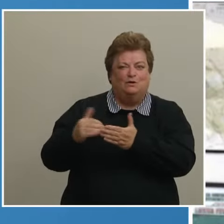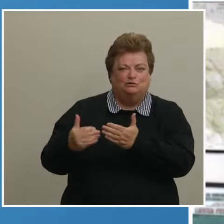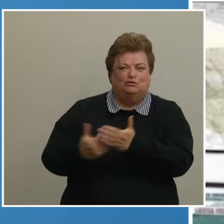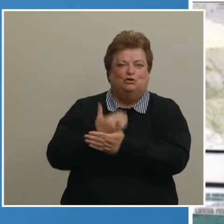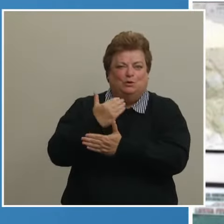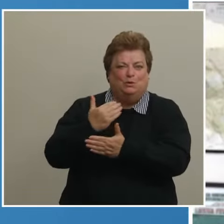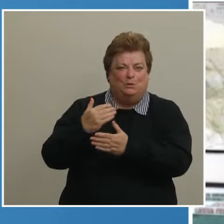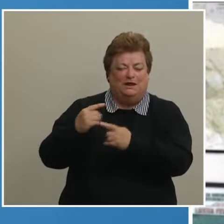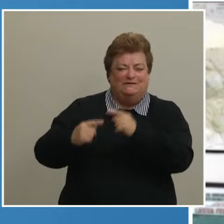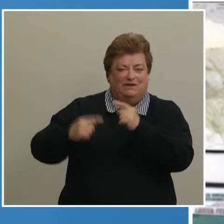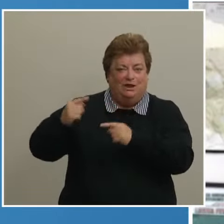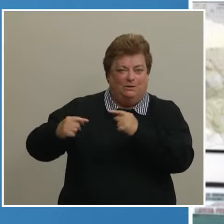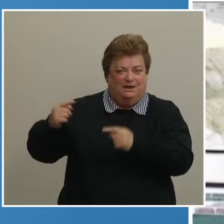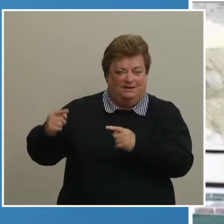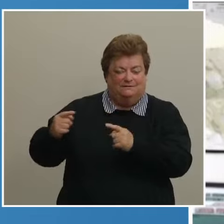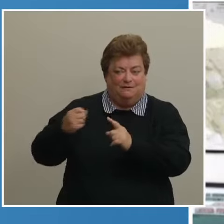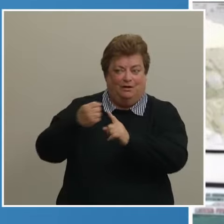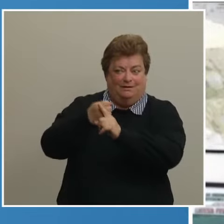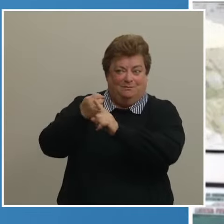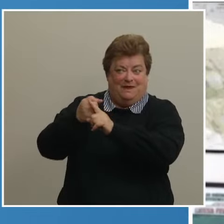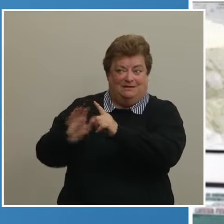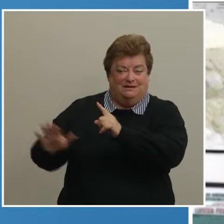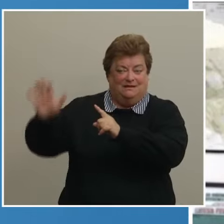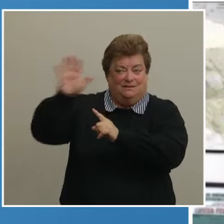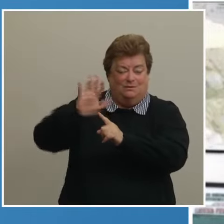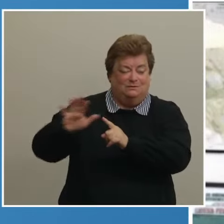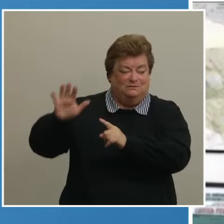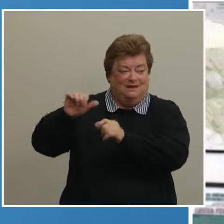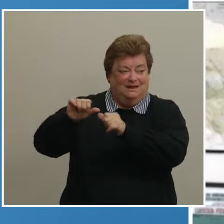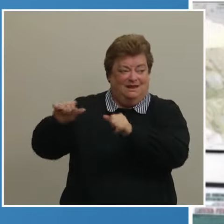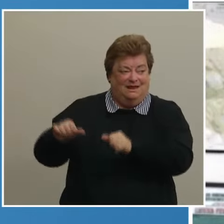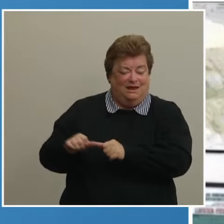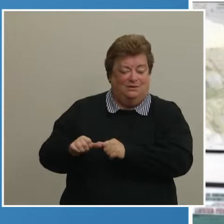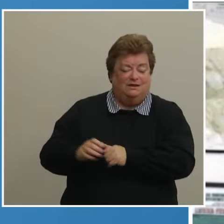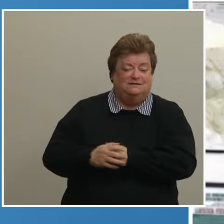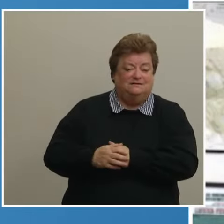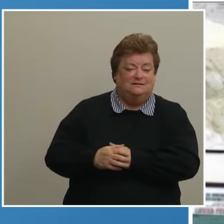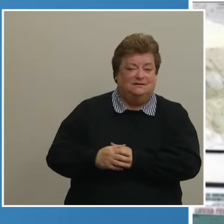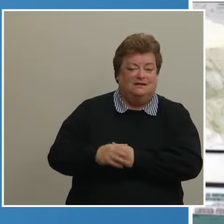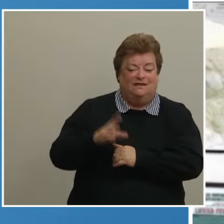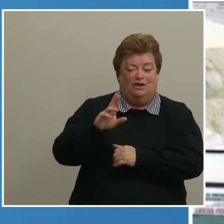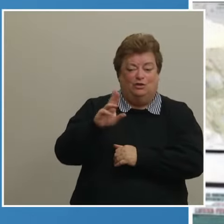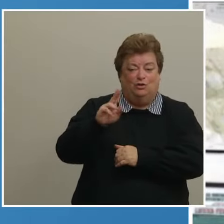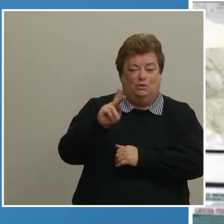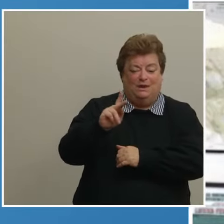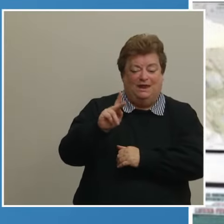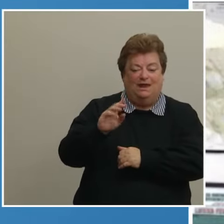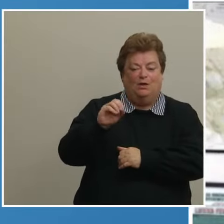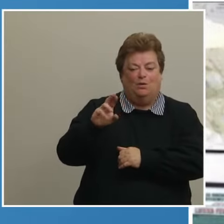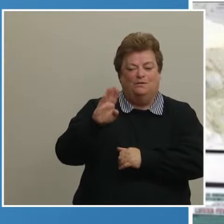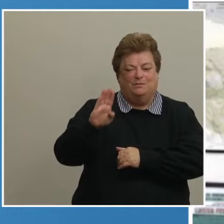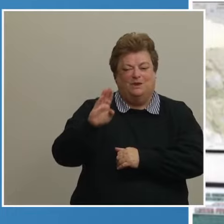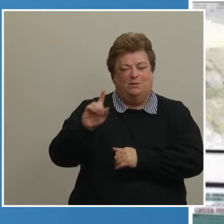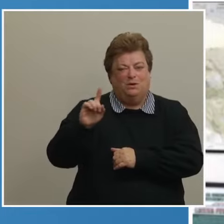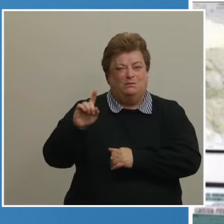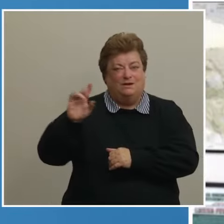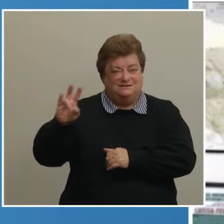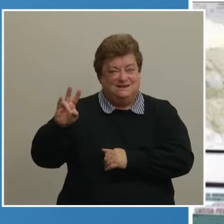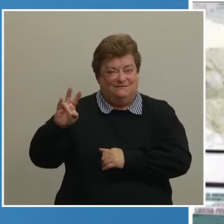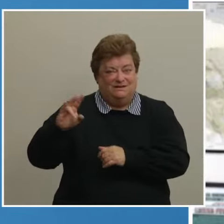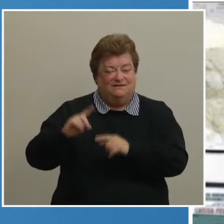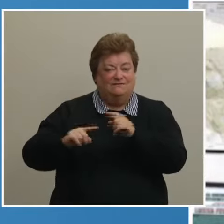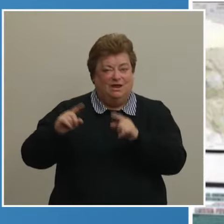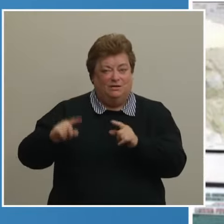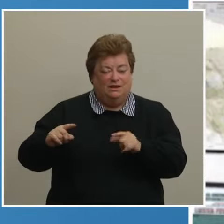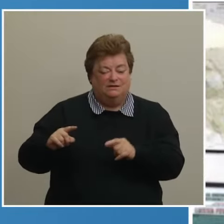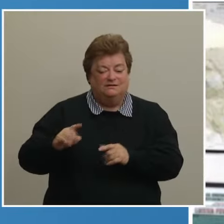or variants, the most significant of which in the US is the UK variant, or B117. The